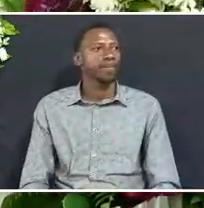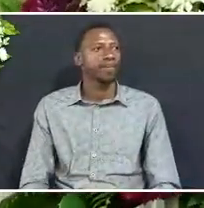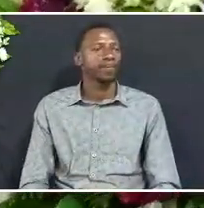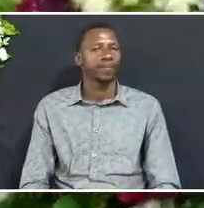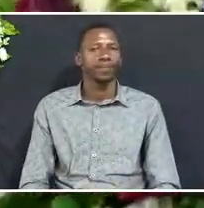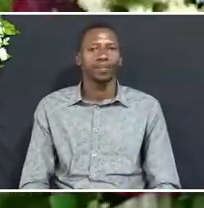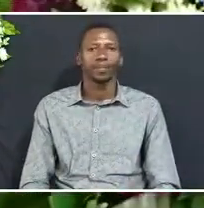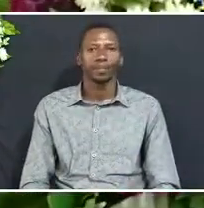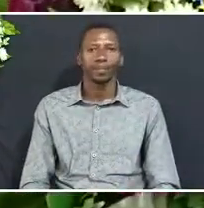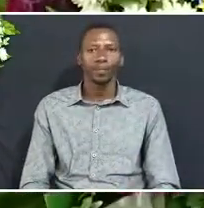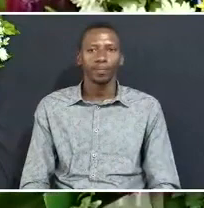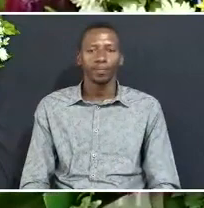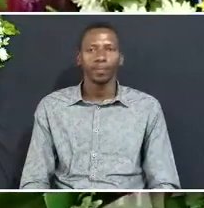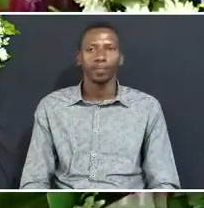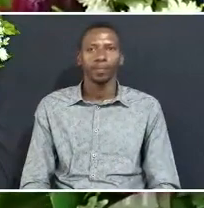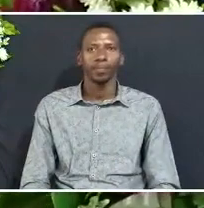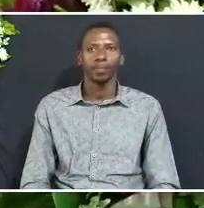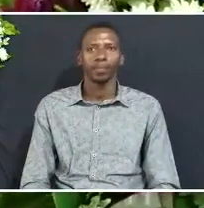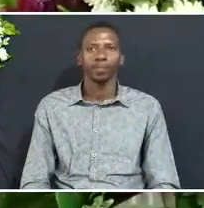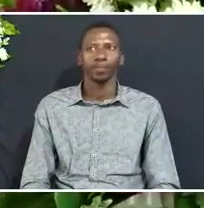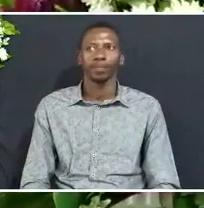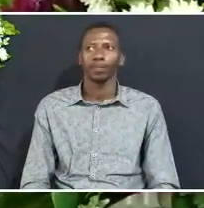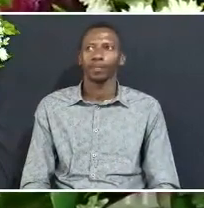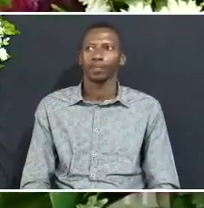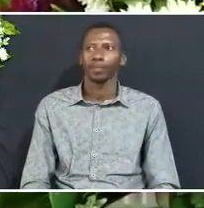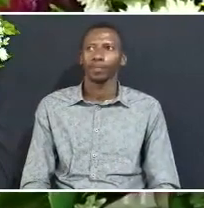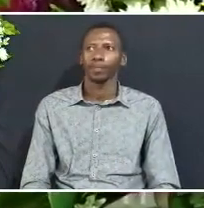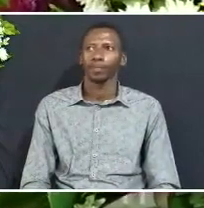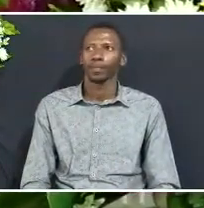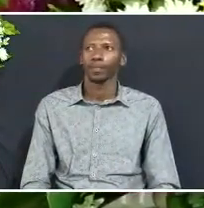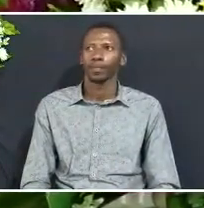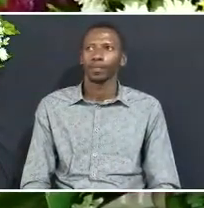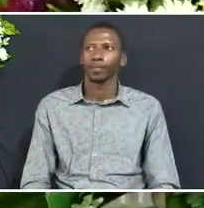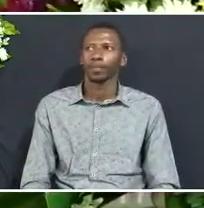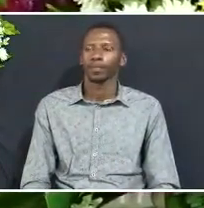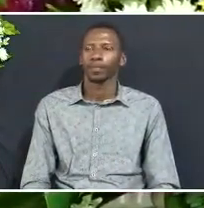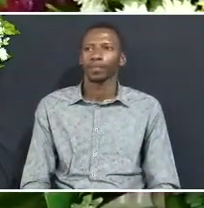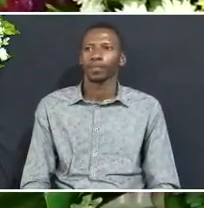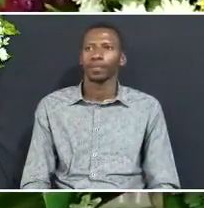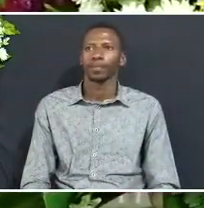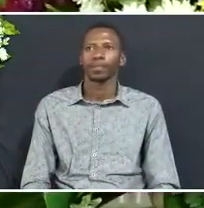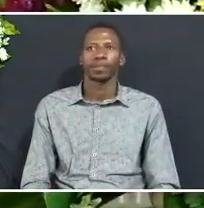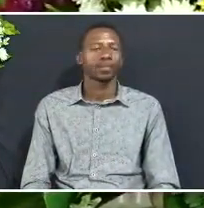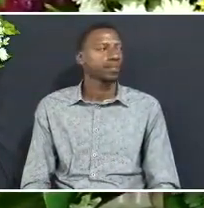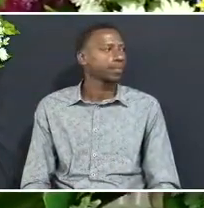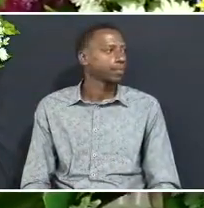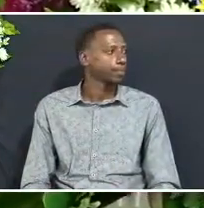If anyone you did attend, all these are men, okay. Come. Come, my brother, come.